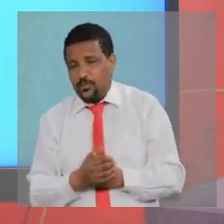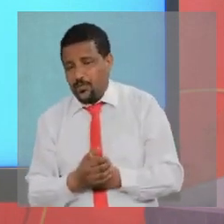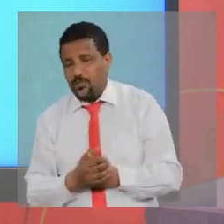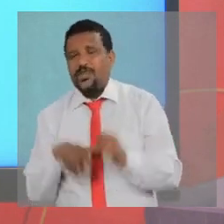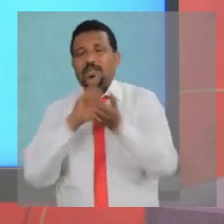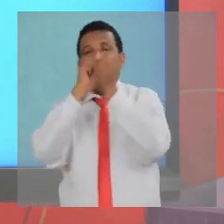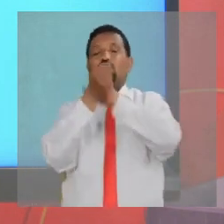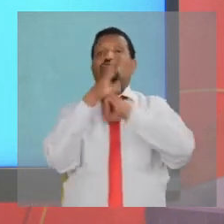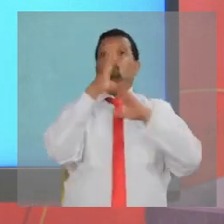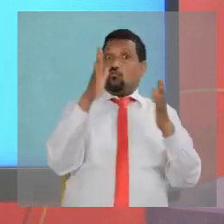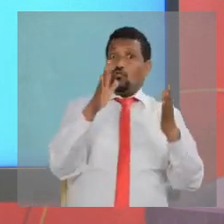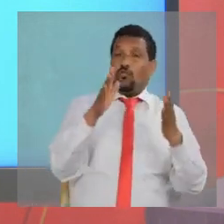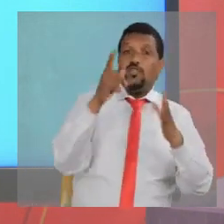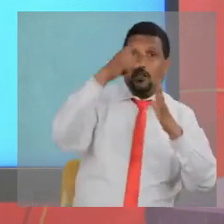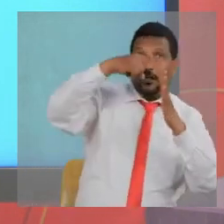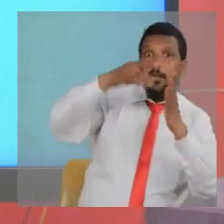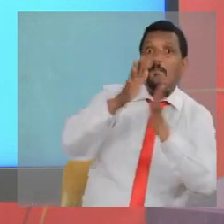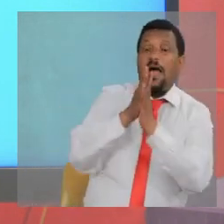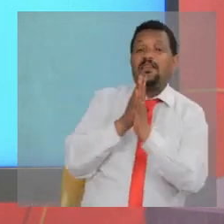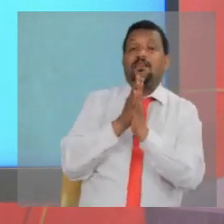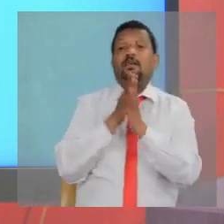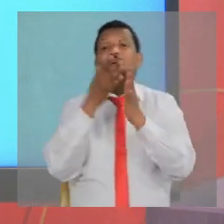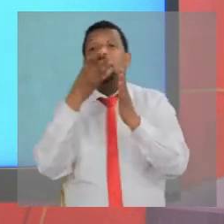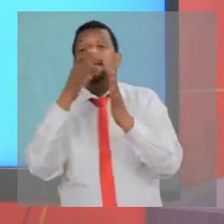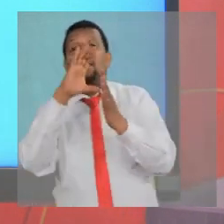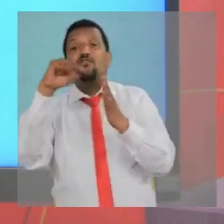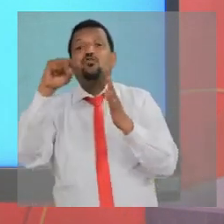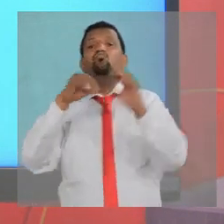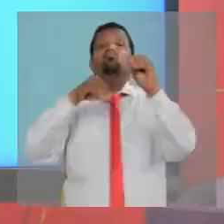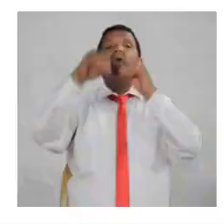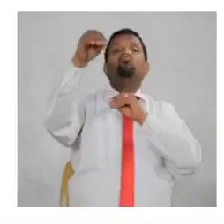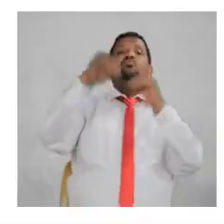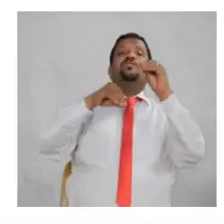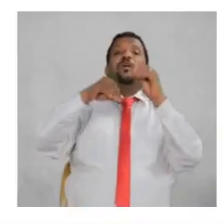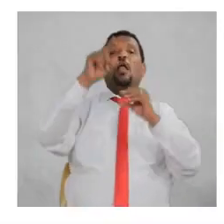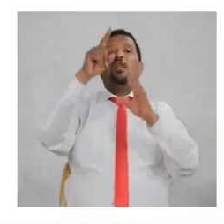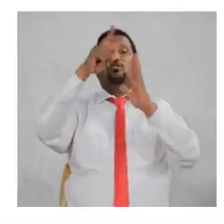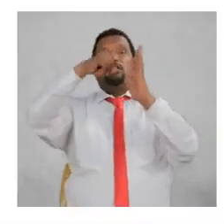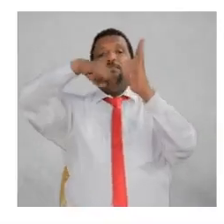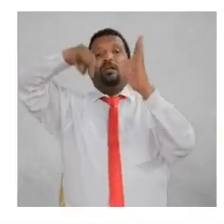no shift in the demand curve. Rather, it makes a movement along the